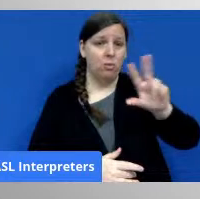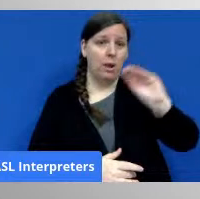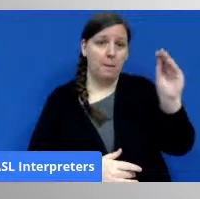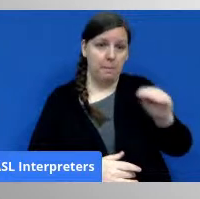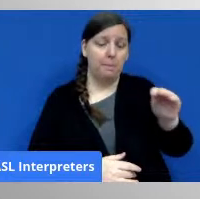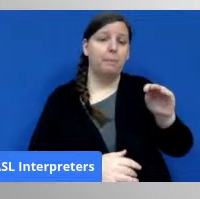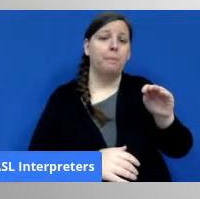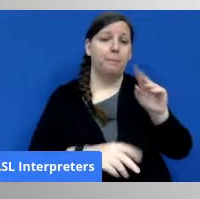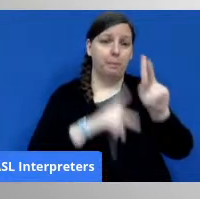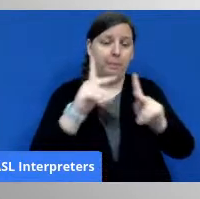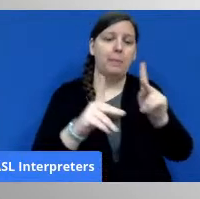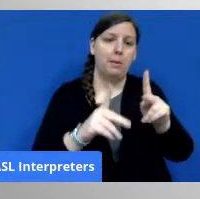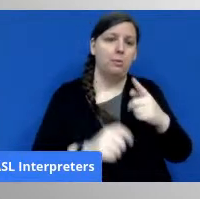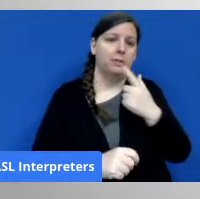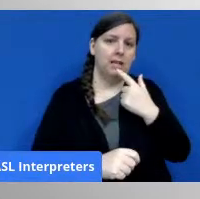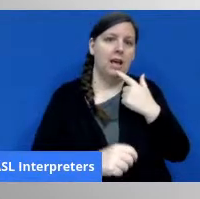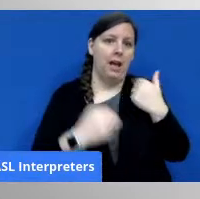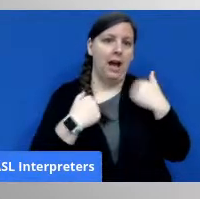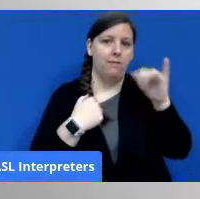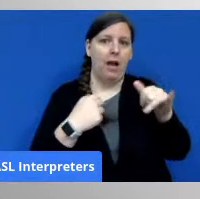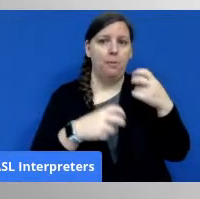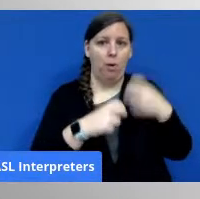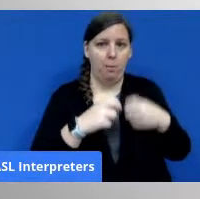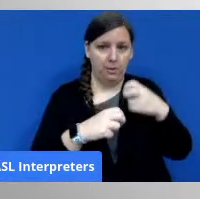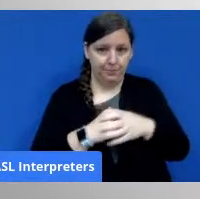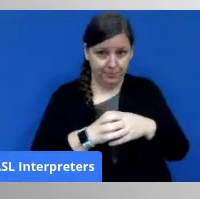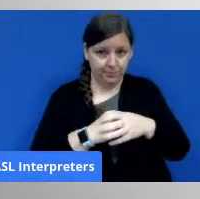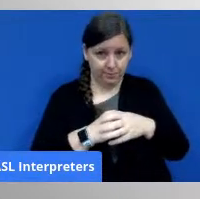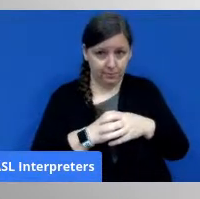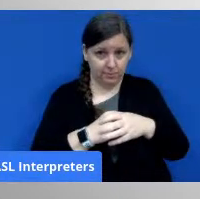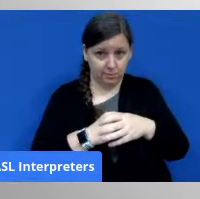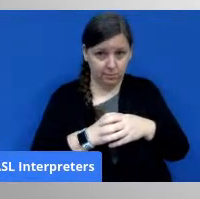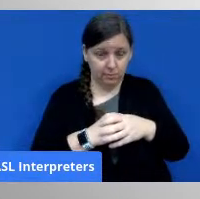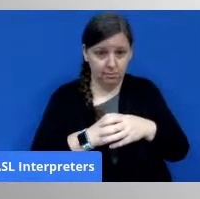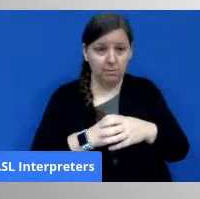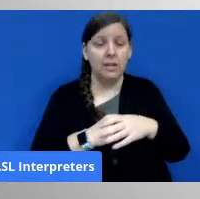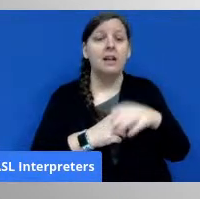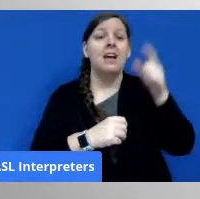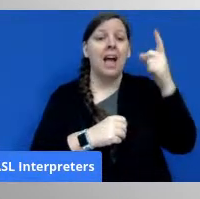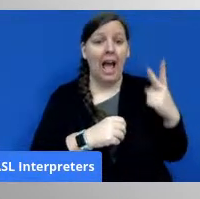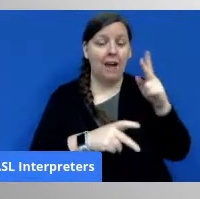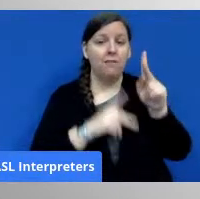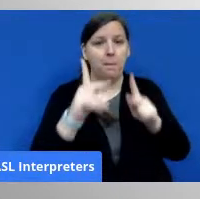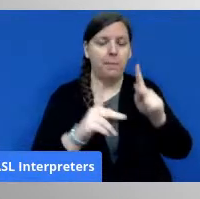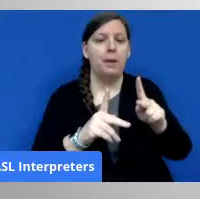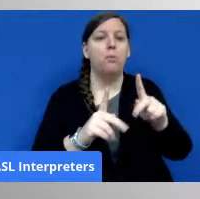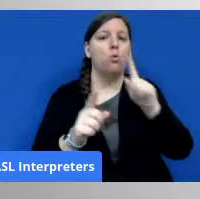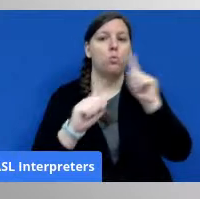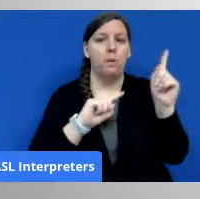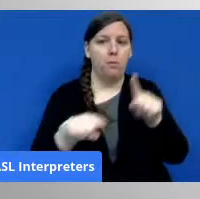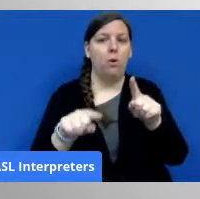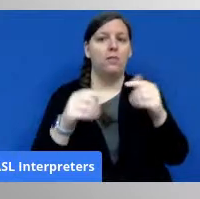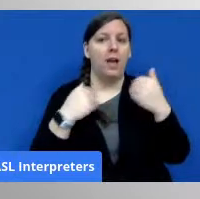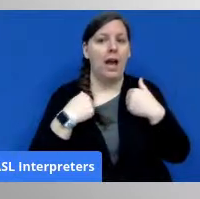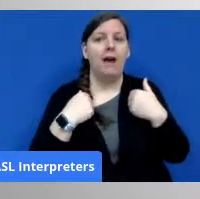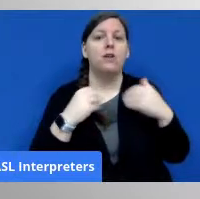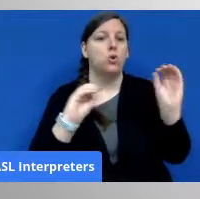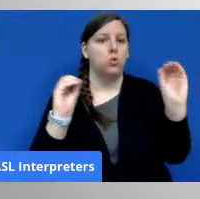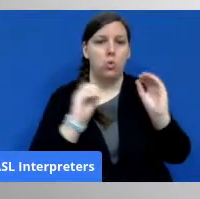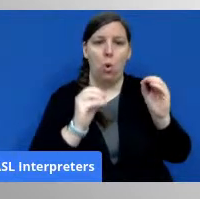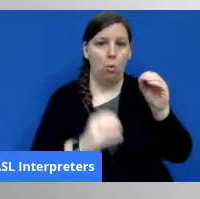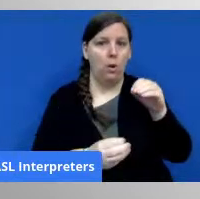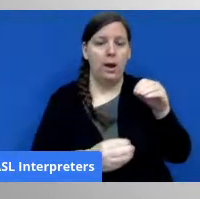leave, paid vacation time, or paid family leave with their employment. Half. And again, this is from a sample of ACC families with